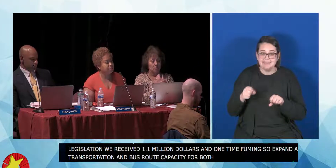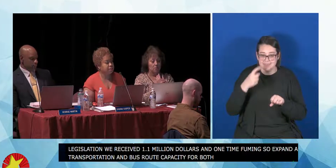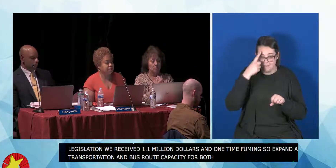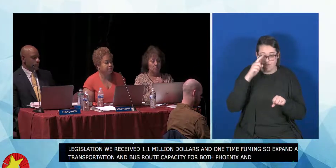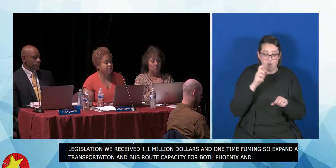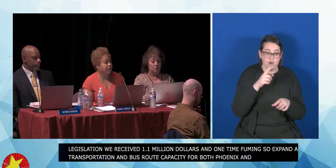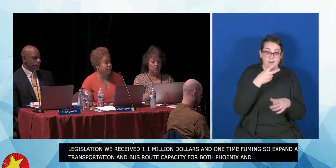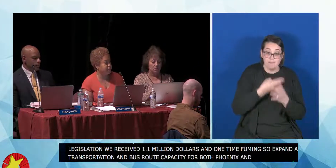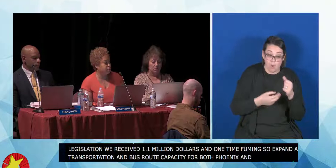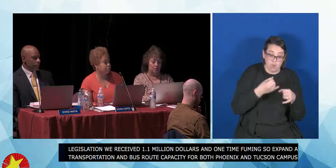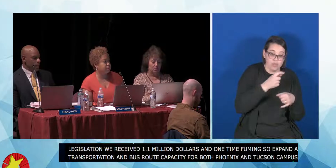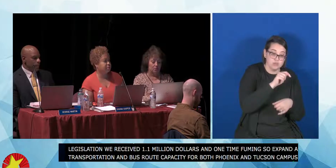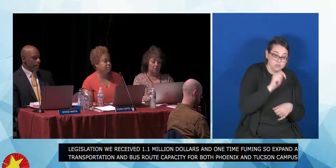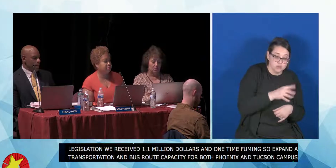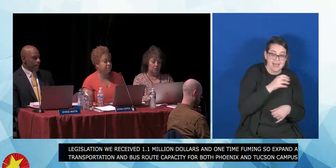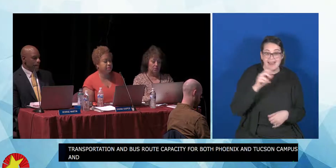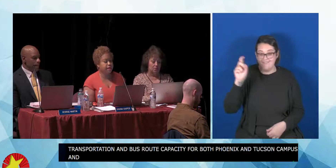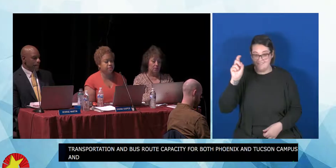also received about